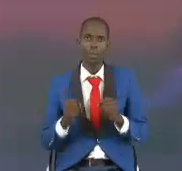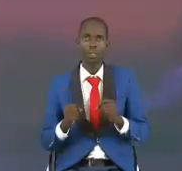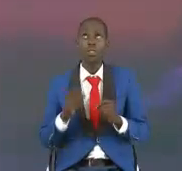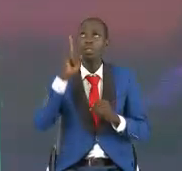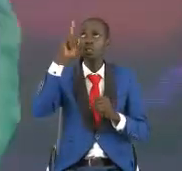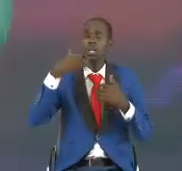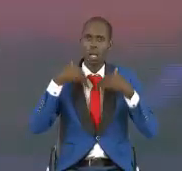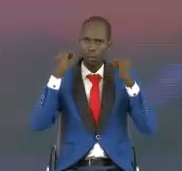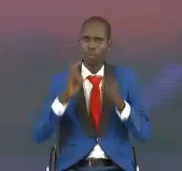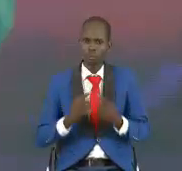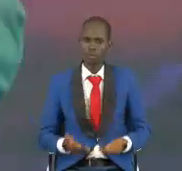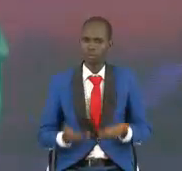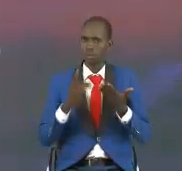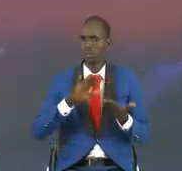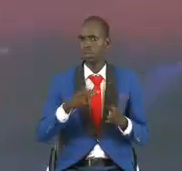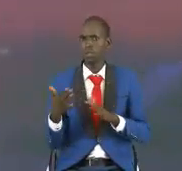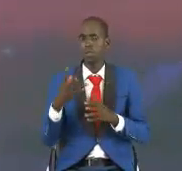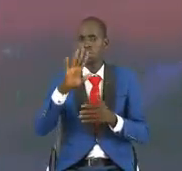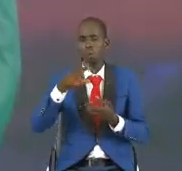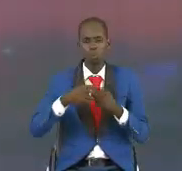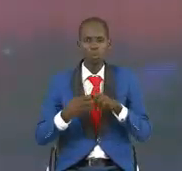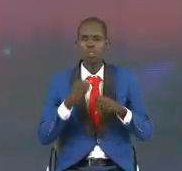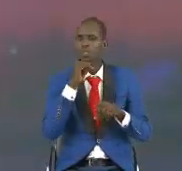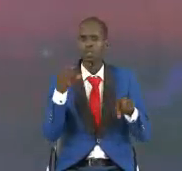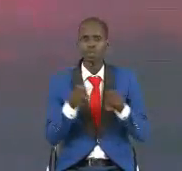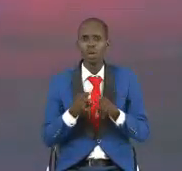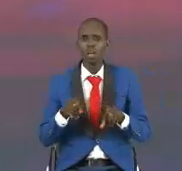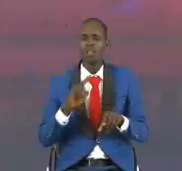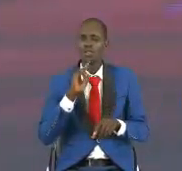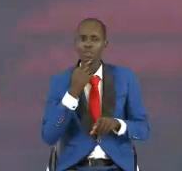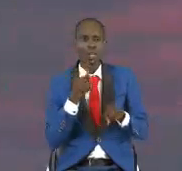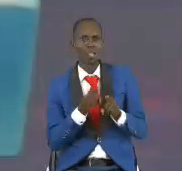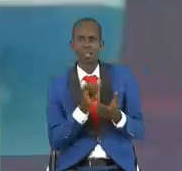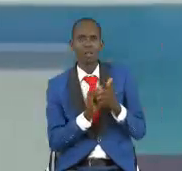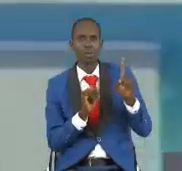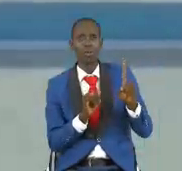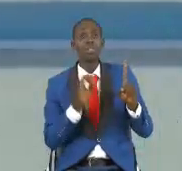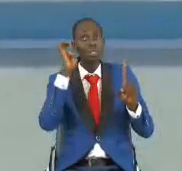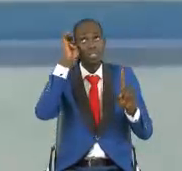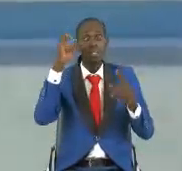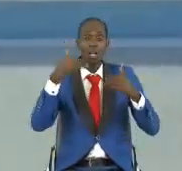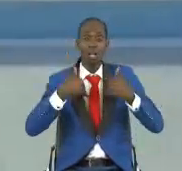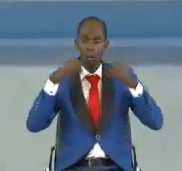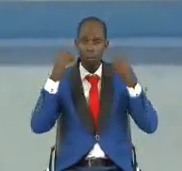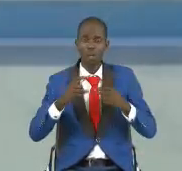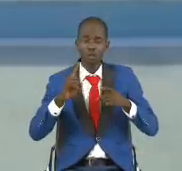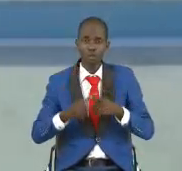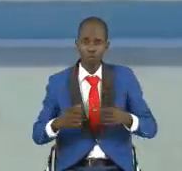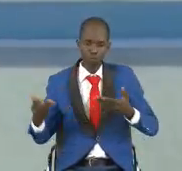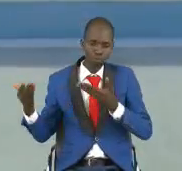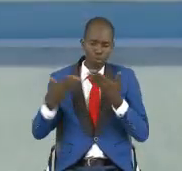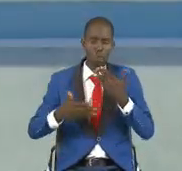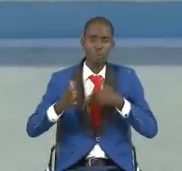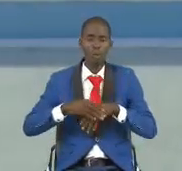the dead. Your problem is not as serious as that. He has power to mend broken bones. Maybe your problem is not as serious